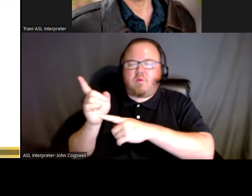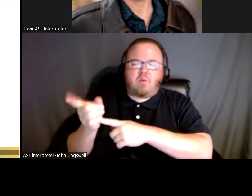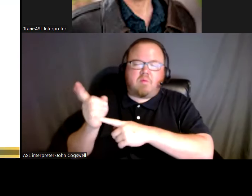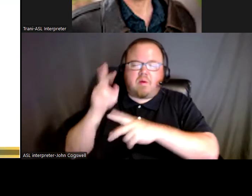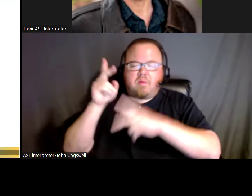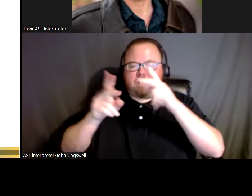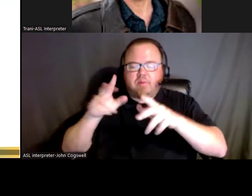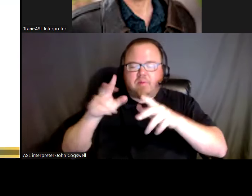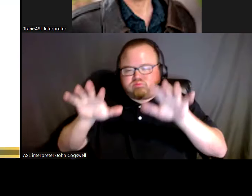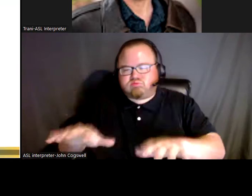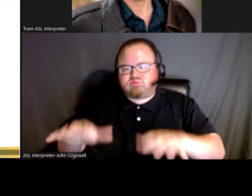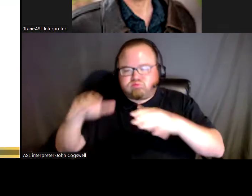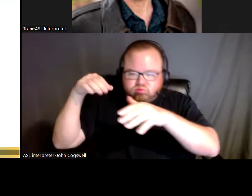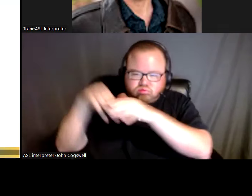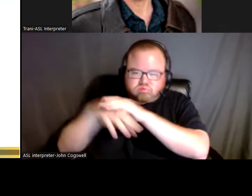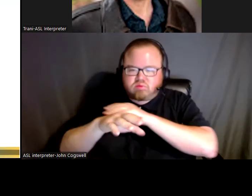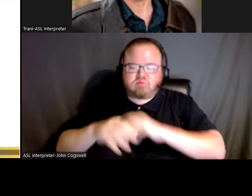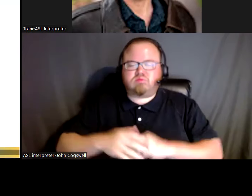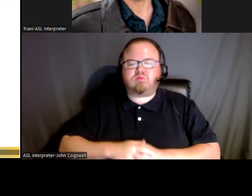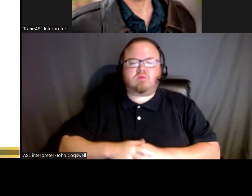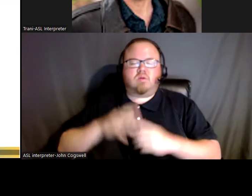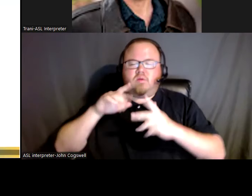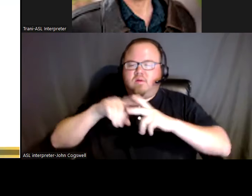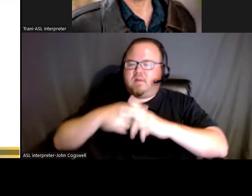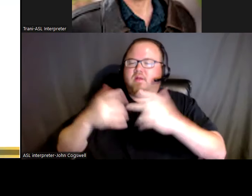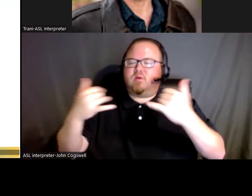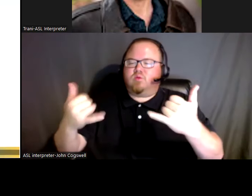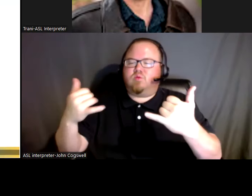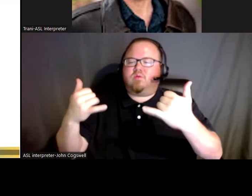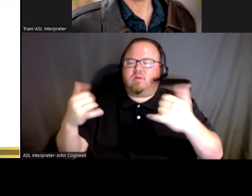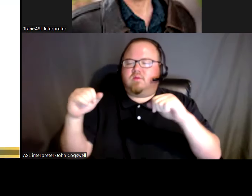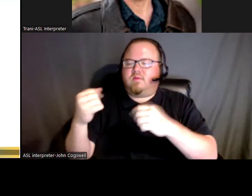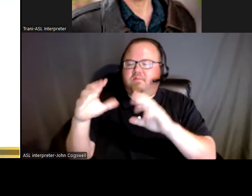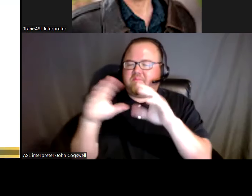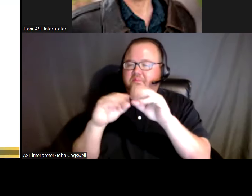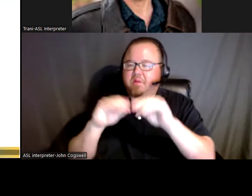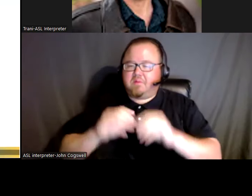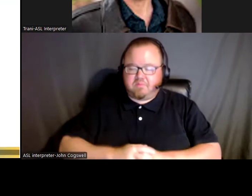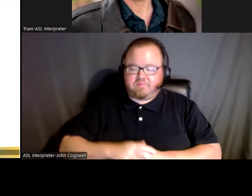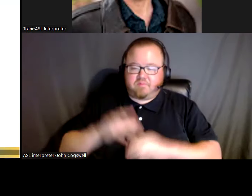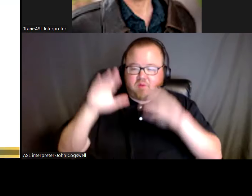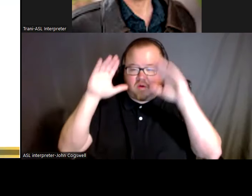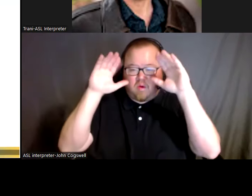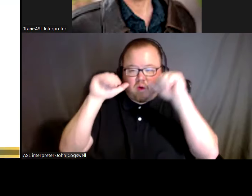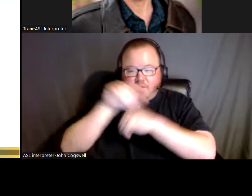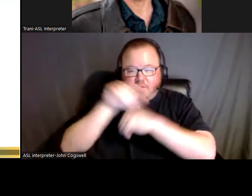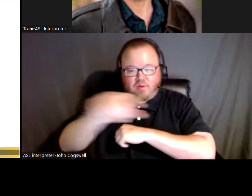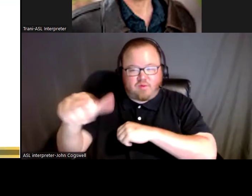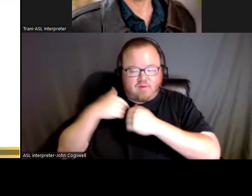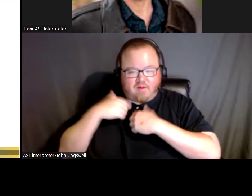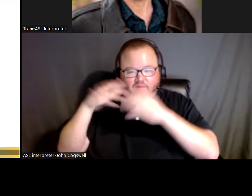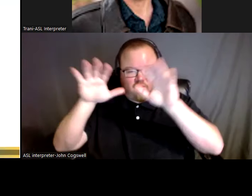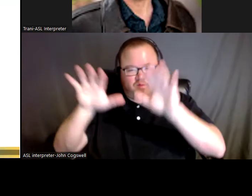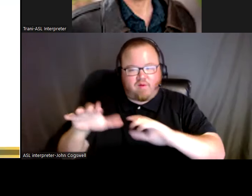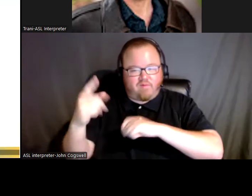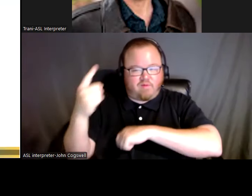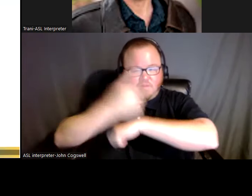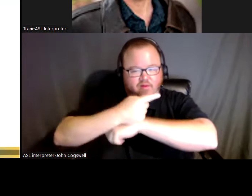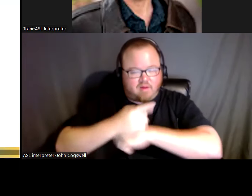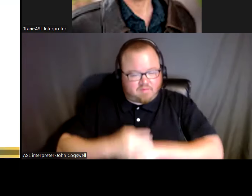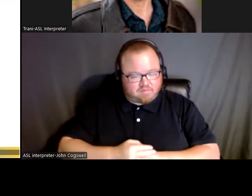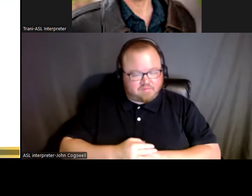to settle in, and then we will begin today's meeting. I hope everyone is having a wonderful day,